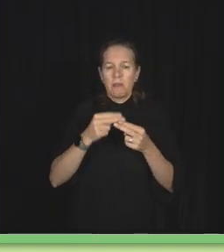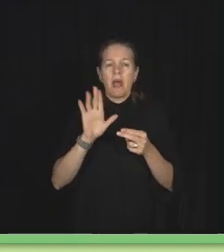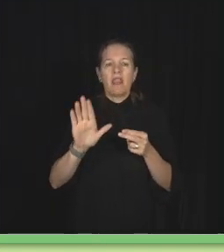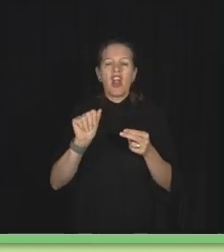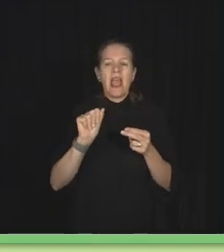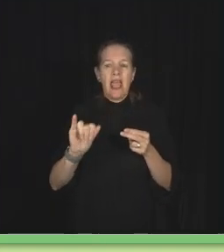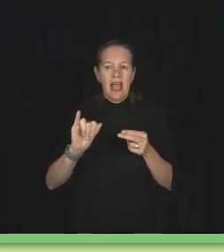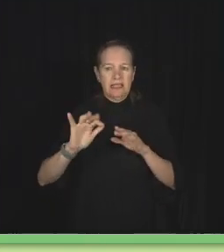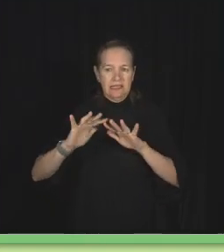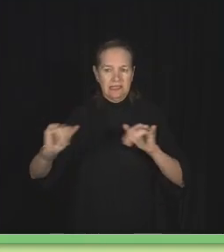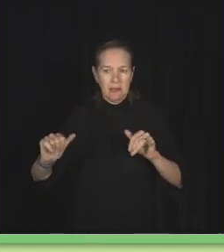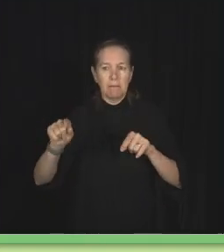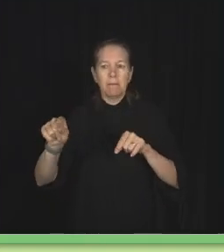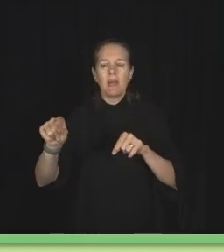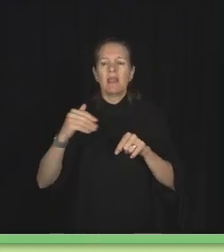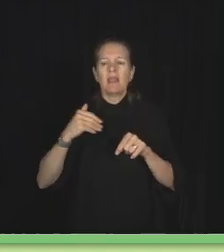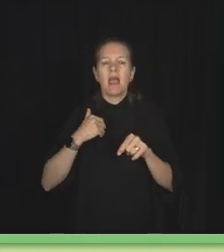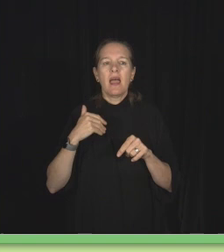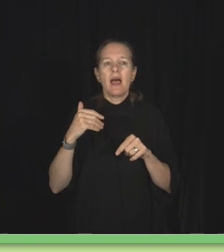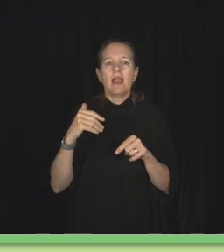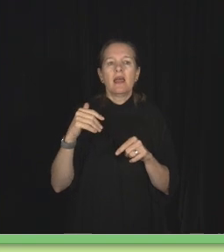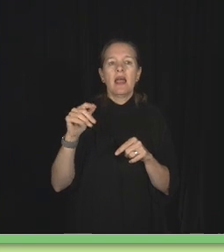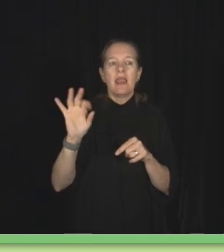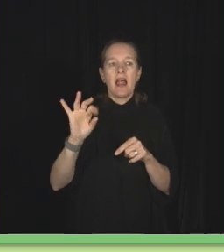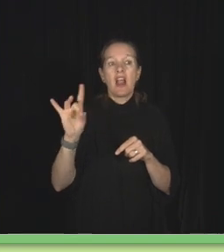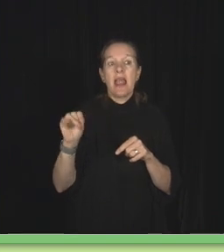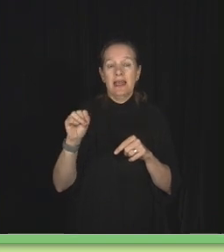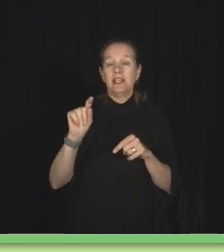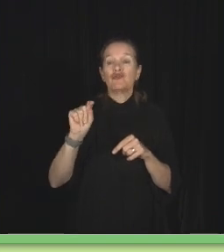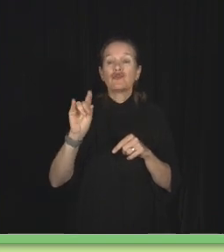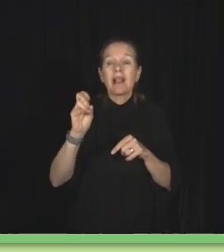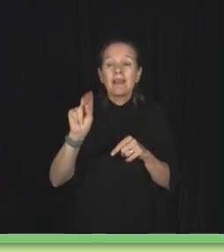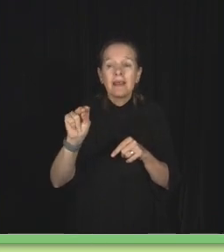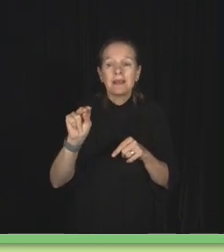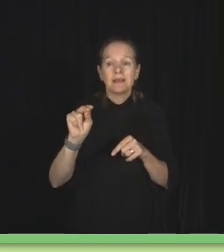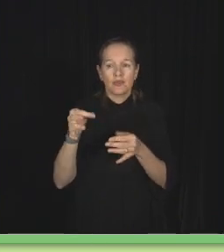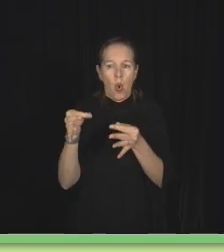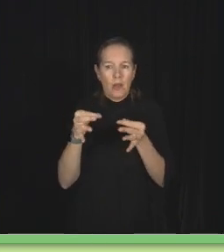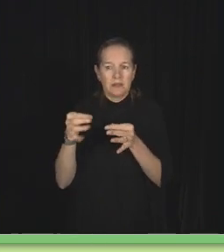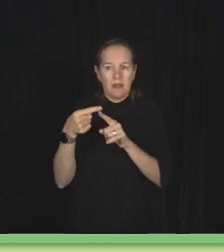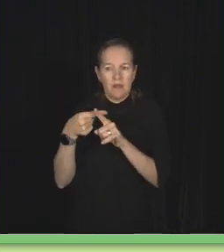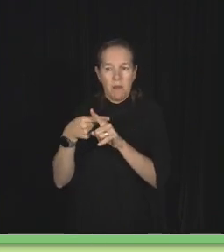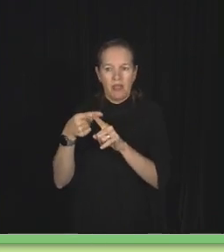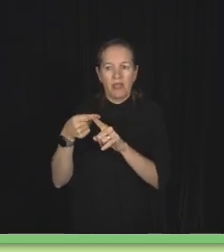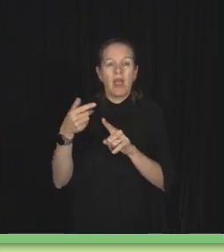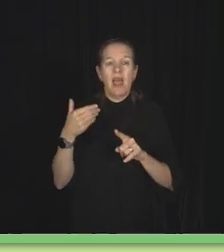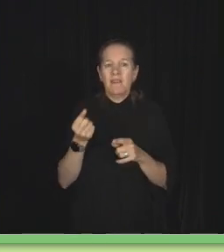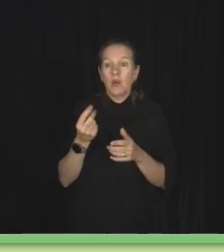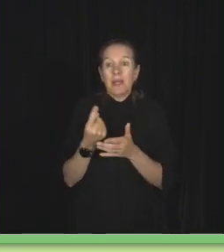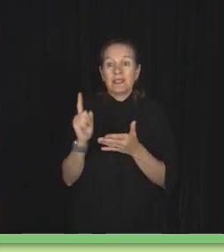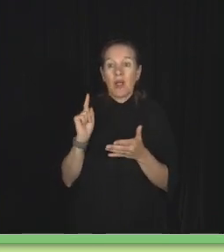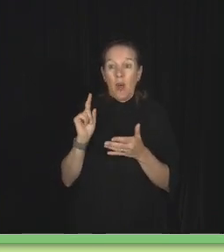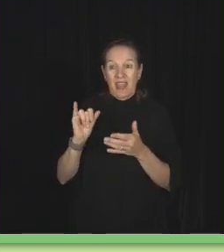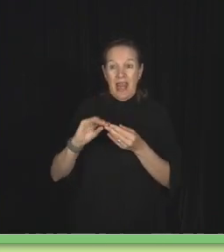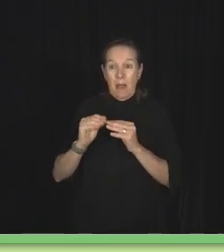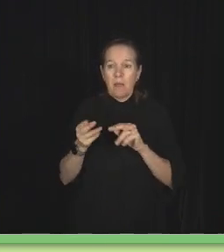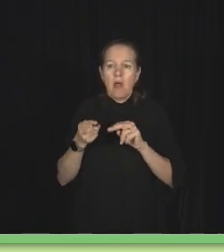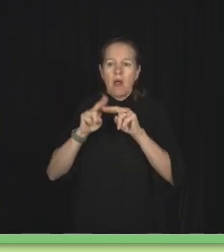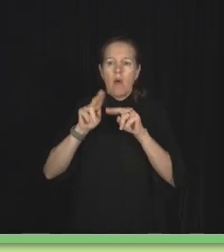systems, they were doing 980 trillion tokens a month. A couple of weeks ago in their earnings call, they updated that number